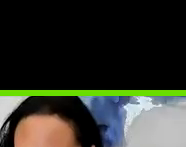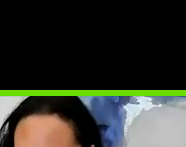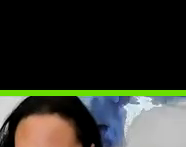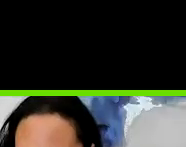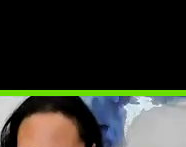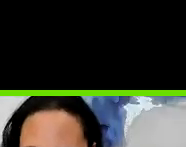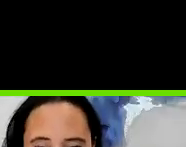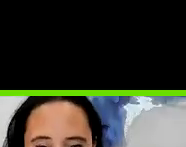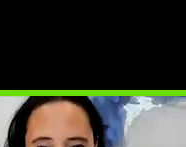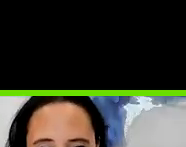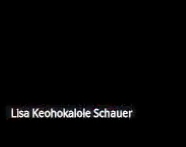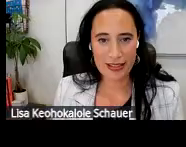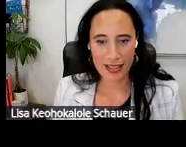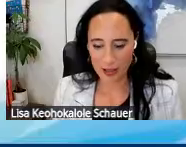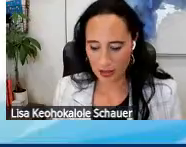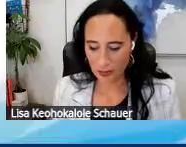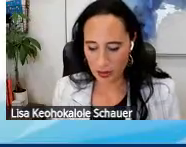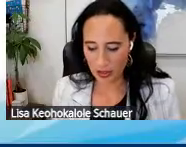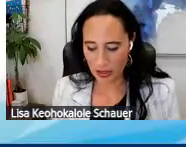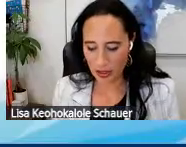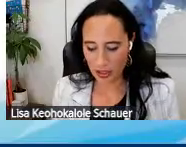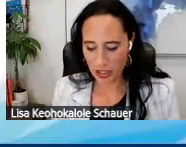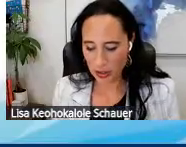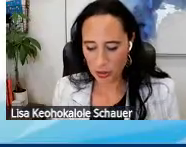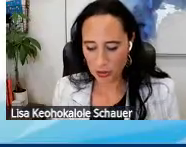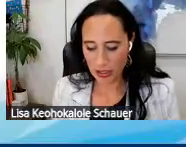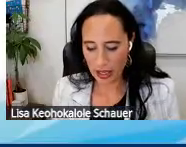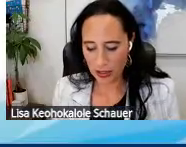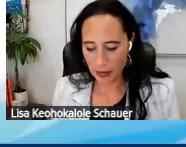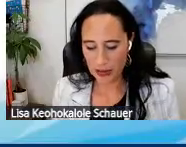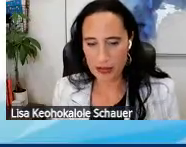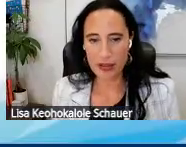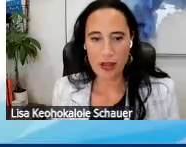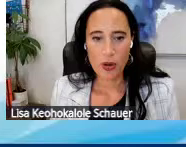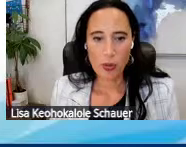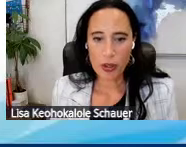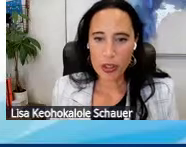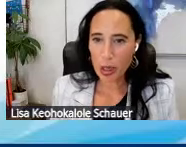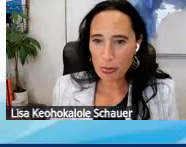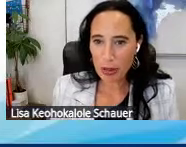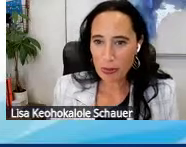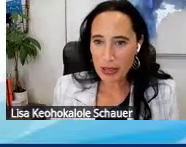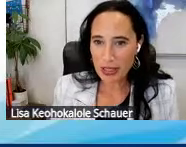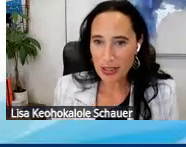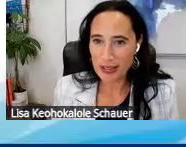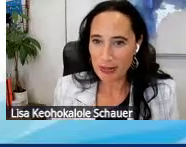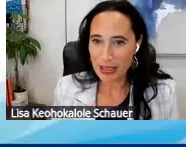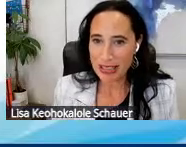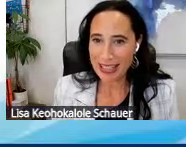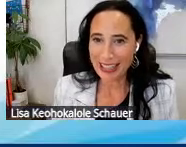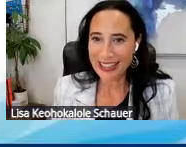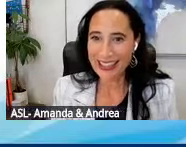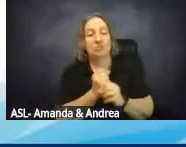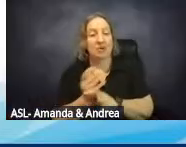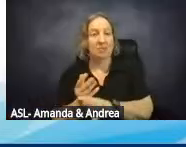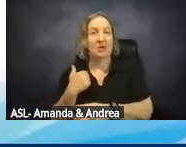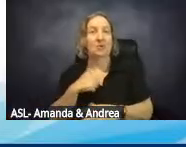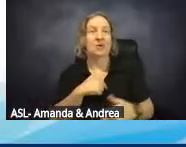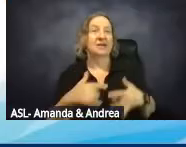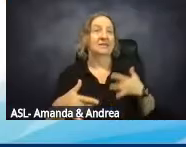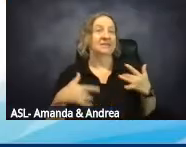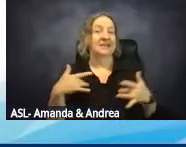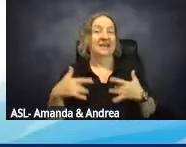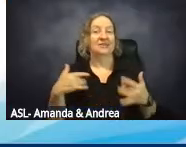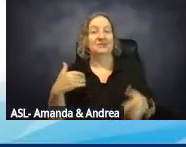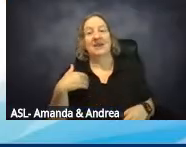head into our next section, which is on architectural elements workshop preparations. We're excited to